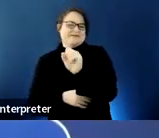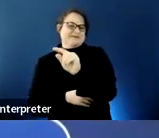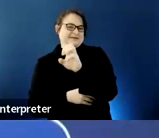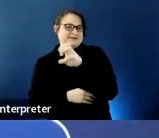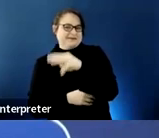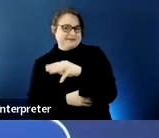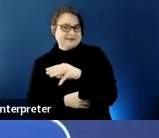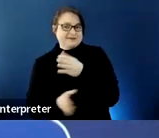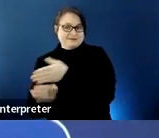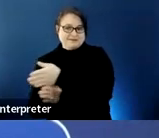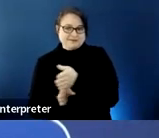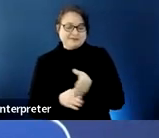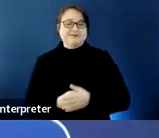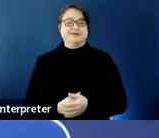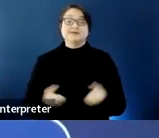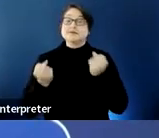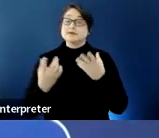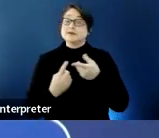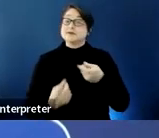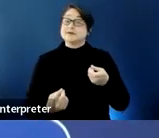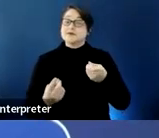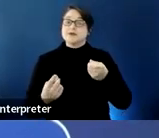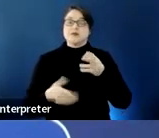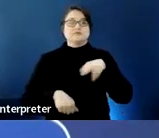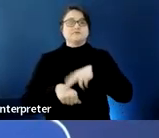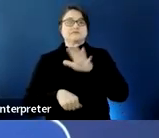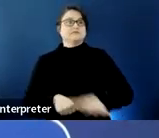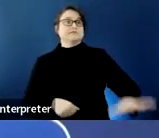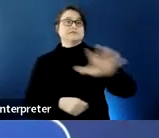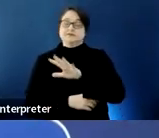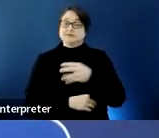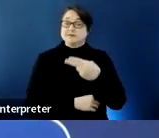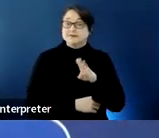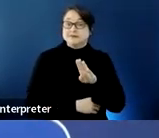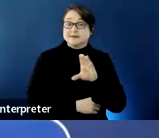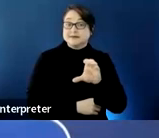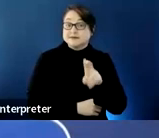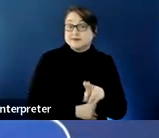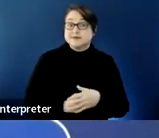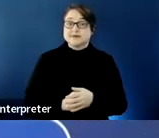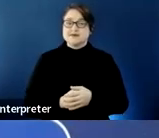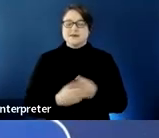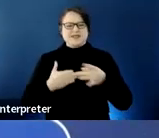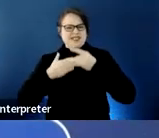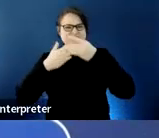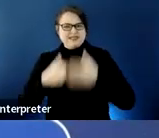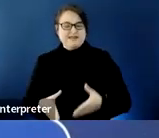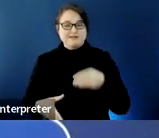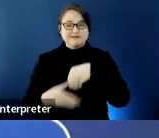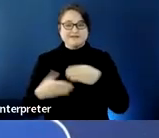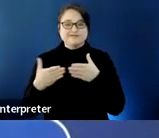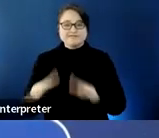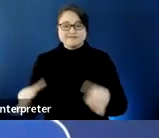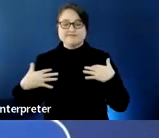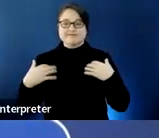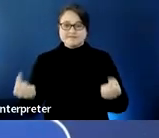leaders come from the nation's HBCUs. They are leaders in public health and are running major programs at CDC, as well as playing a